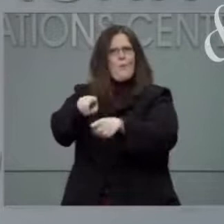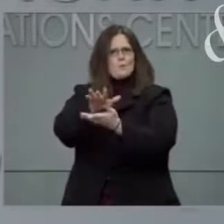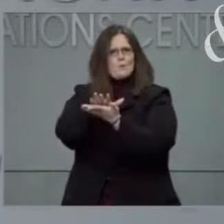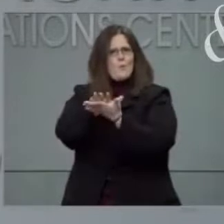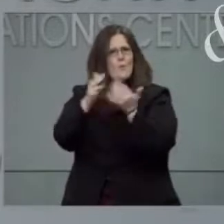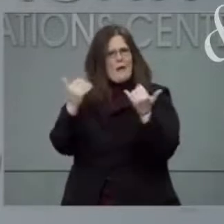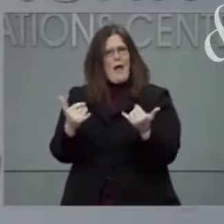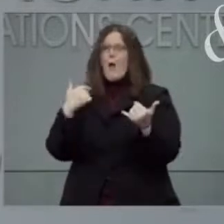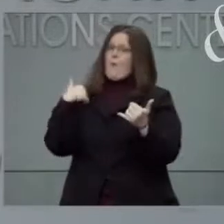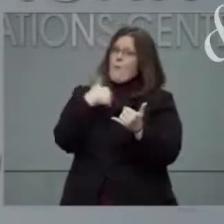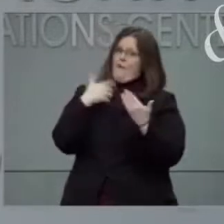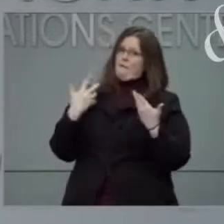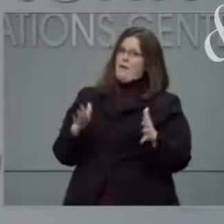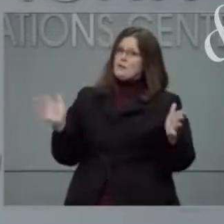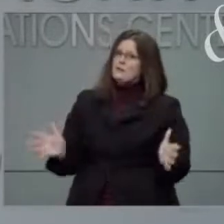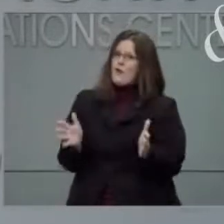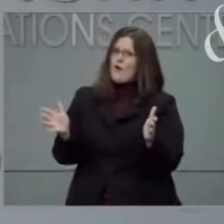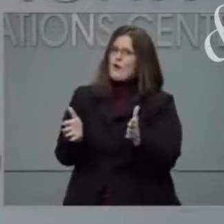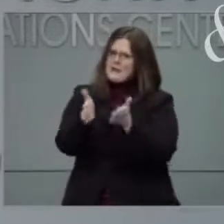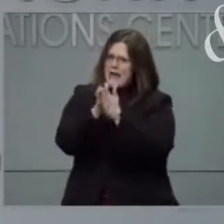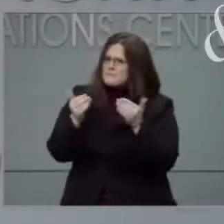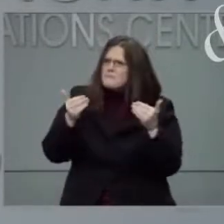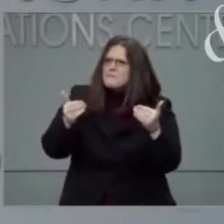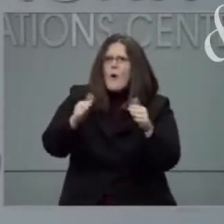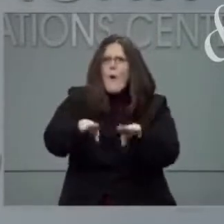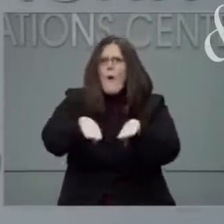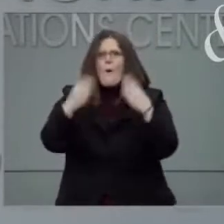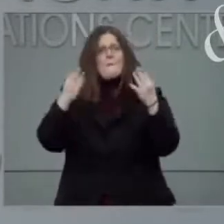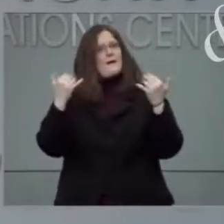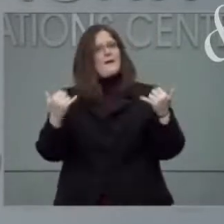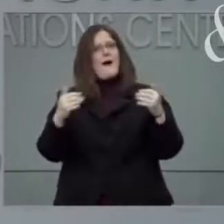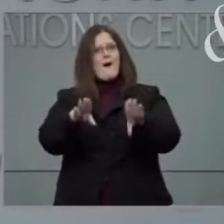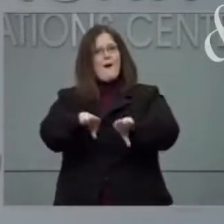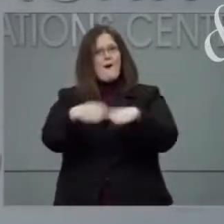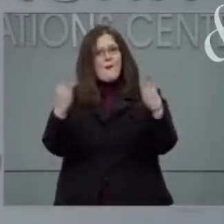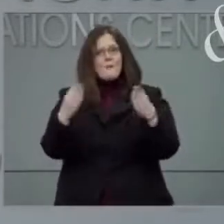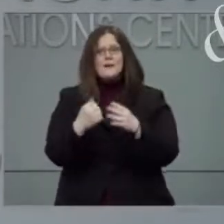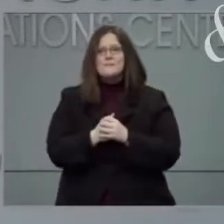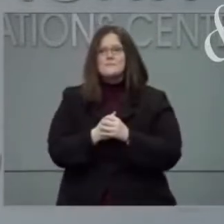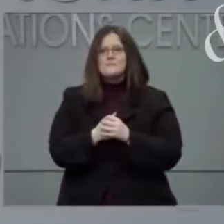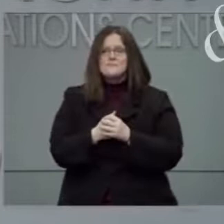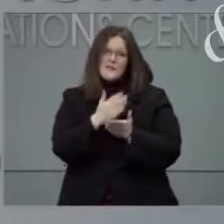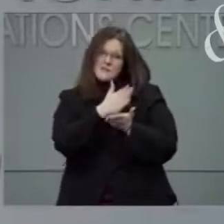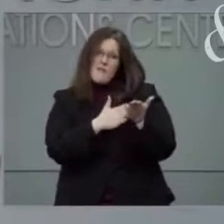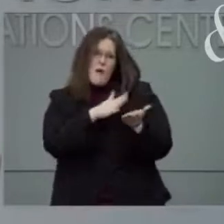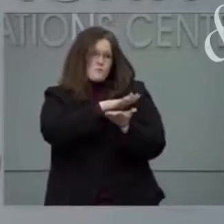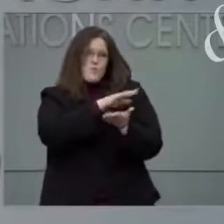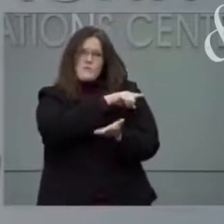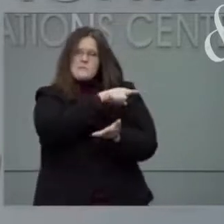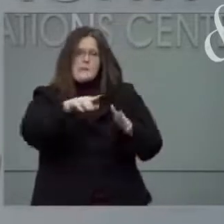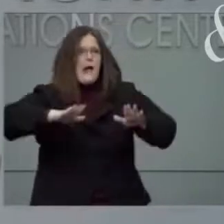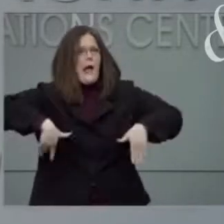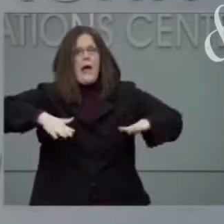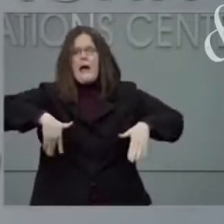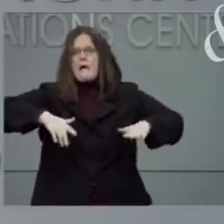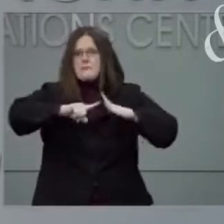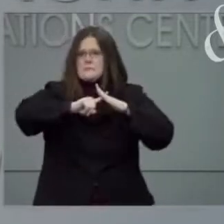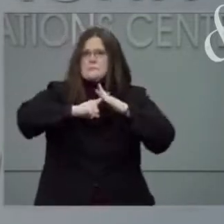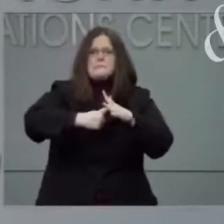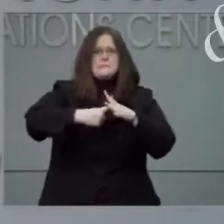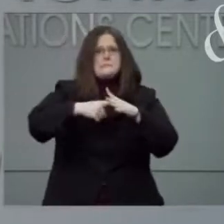we've urged. School systems that haven't set dates to return are being pushed to get children and educators into the